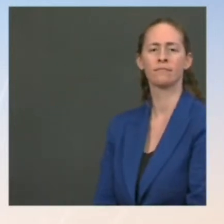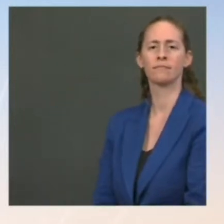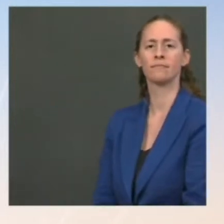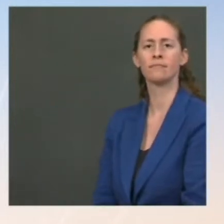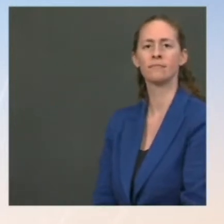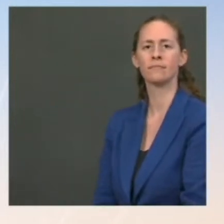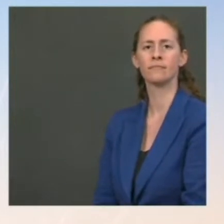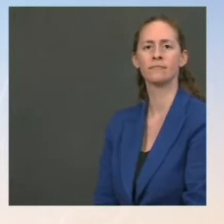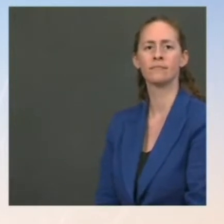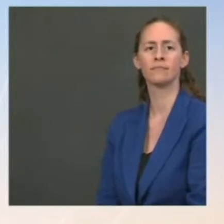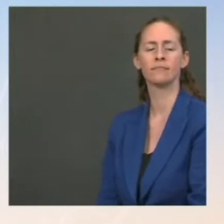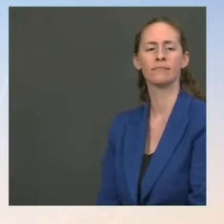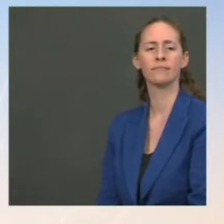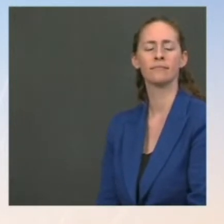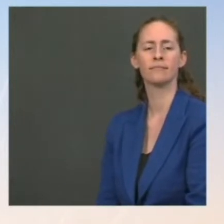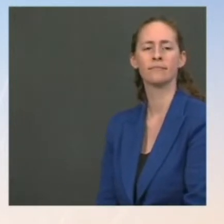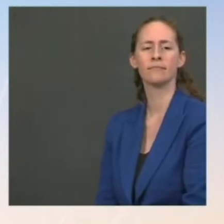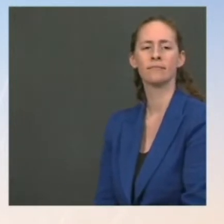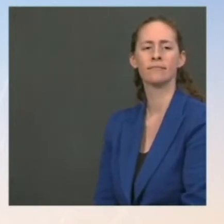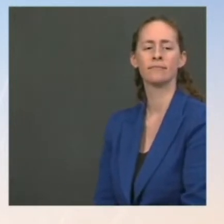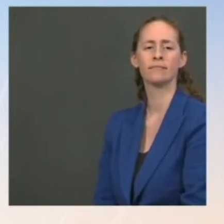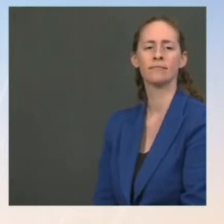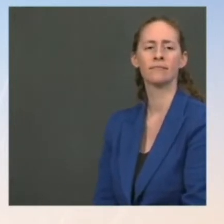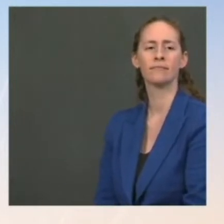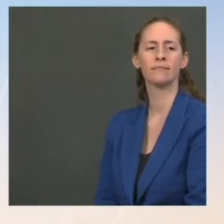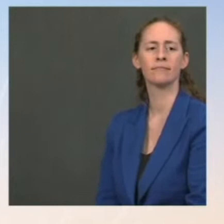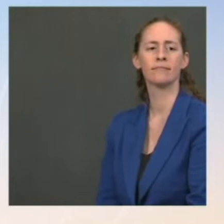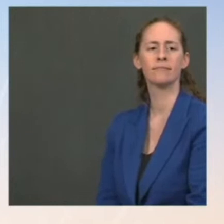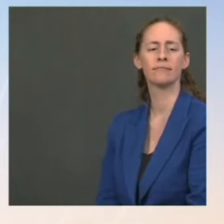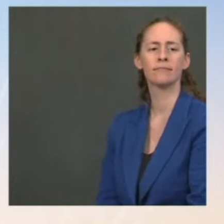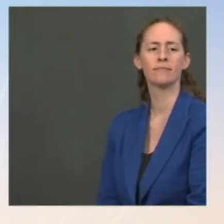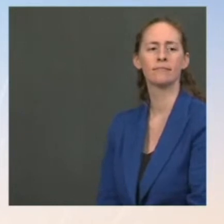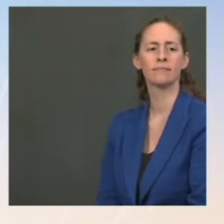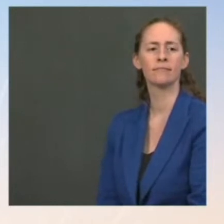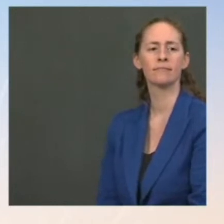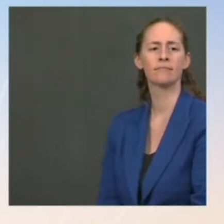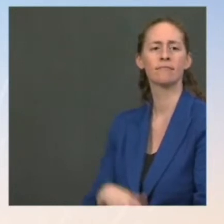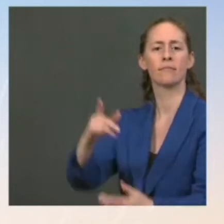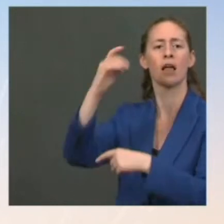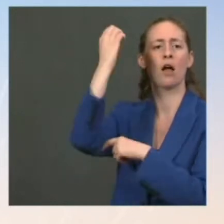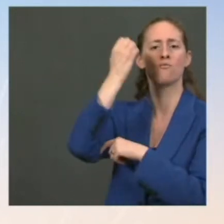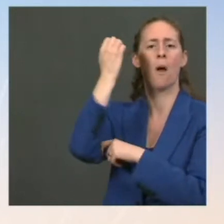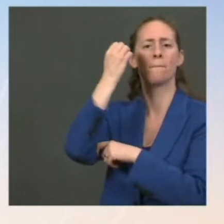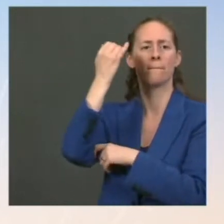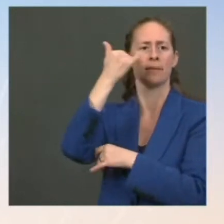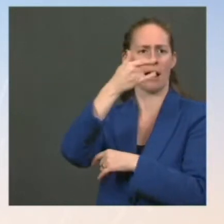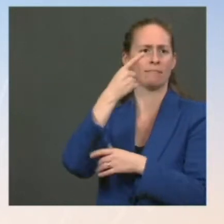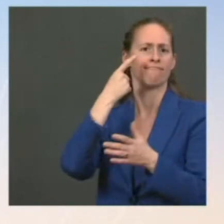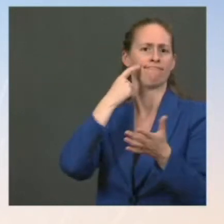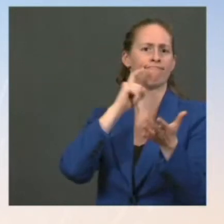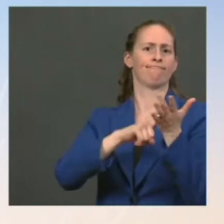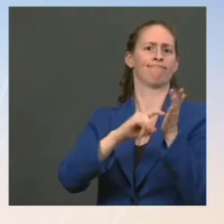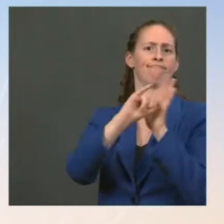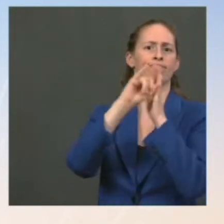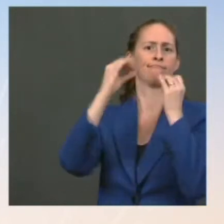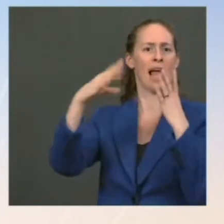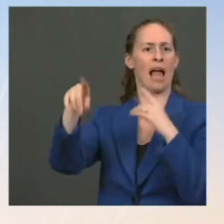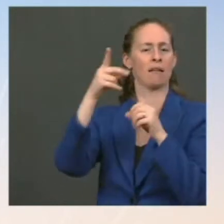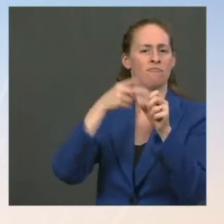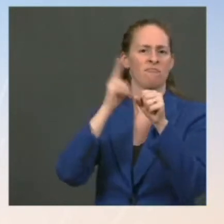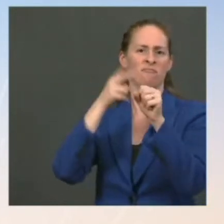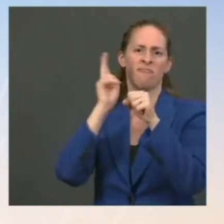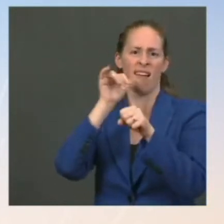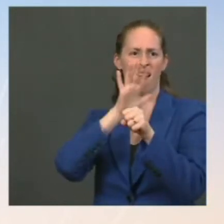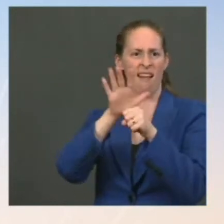In New York State, there's an anticipated shortage of healthcare workers due to tens of thousands of them failing to